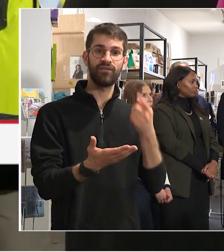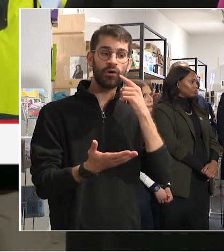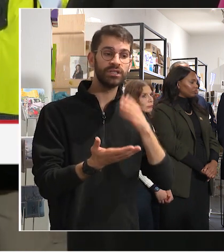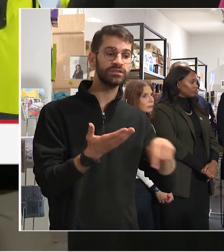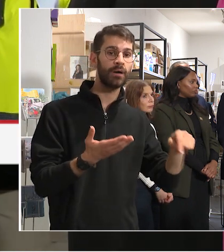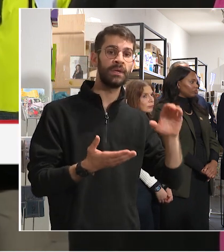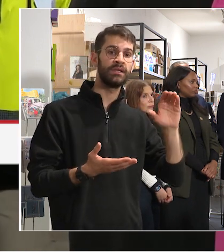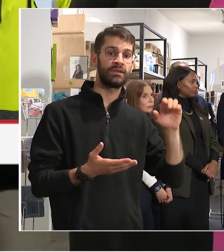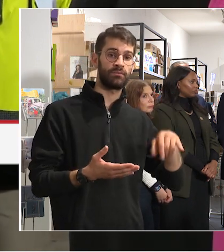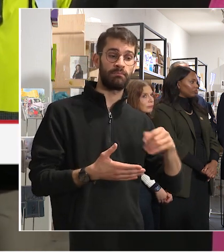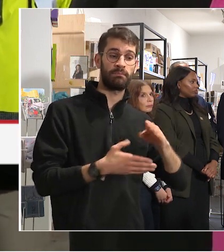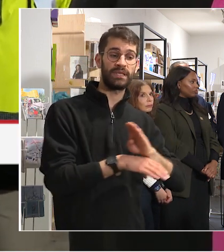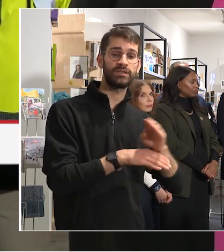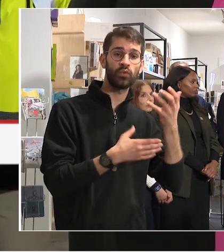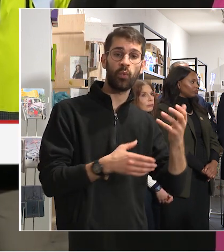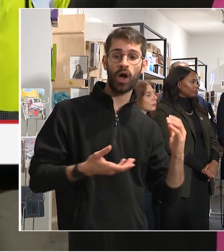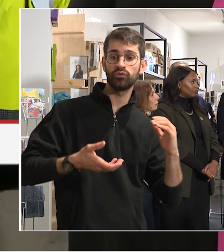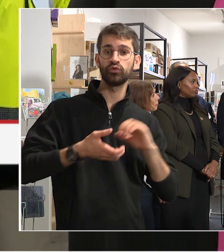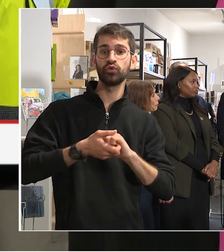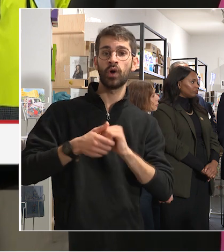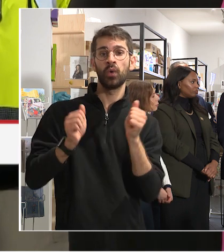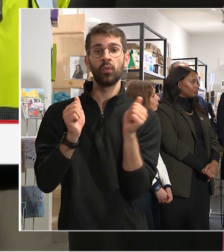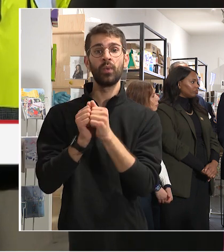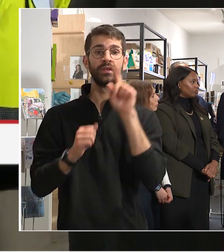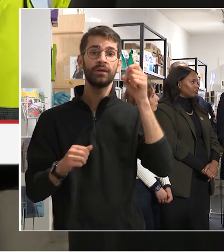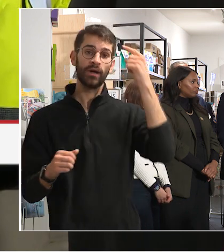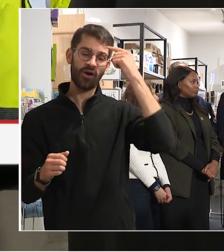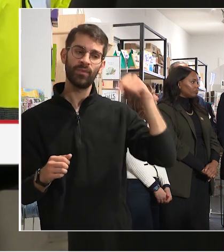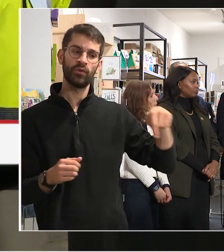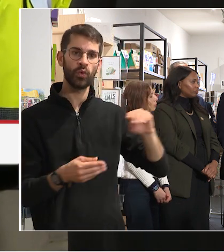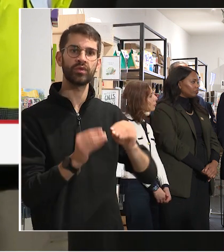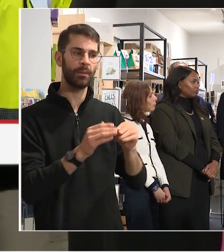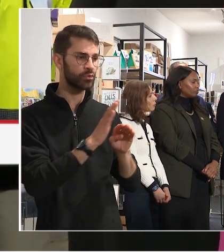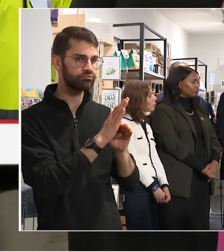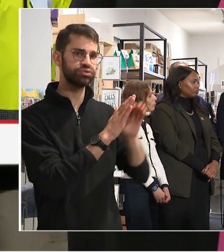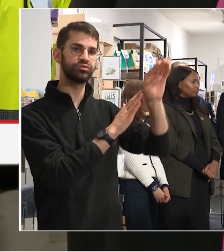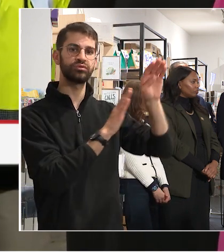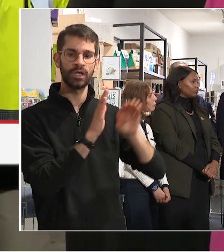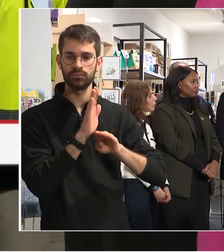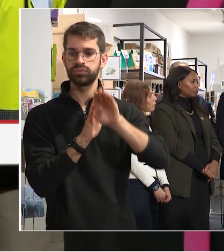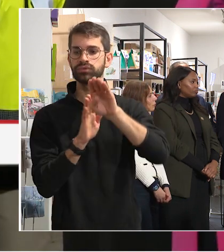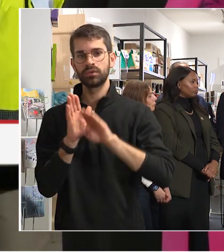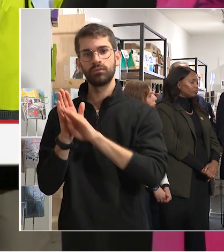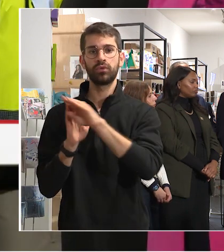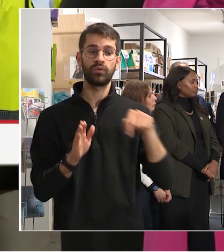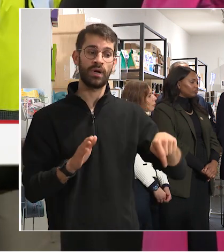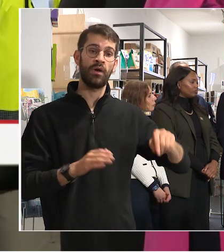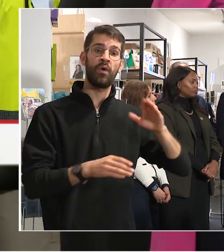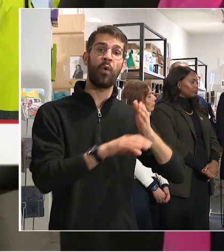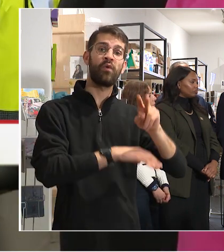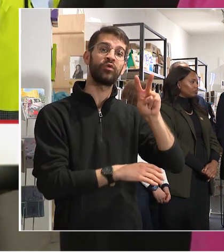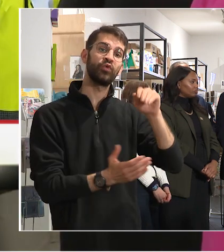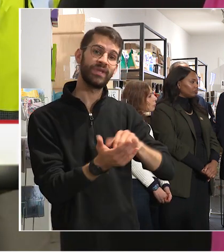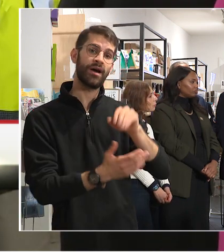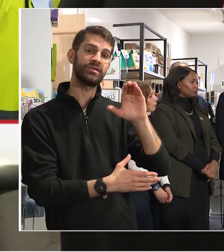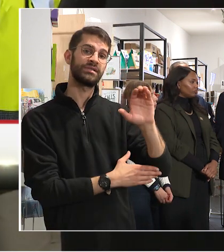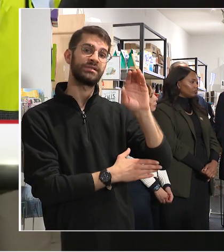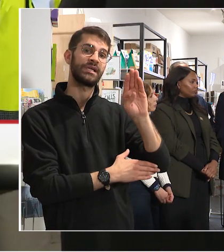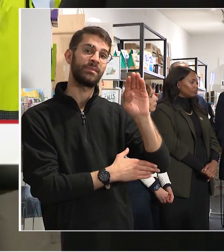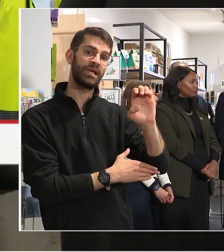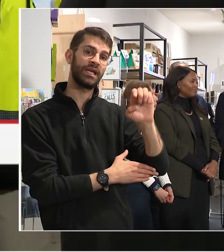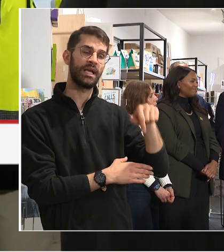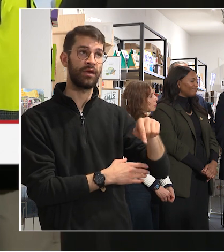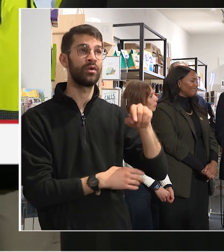with the government. Those numbers continue to grow. We are over 2,000 CBEs.